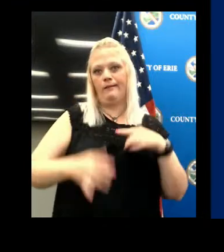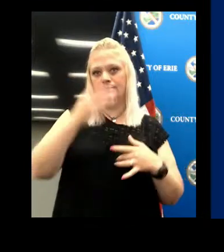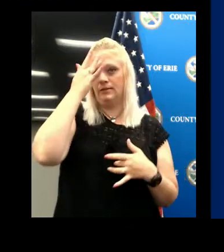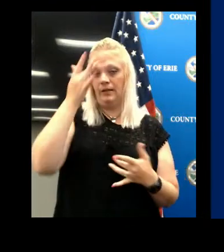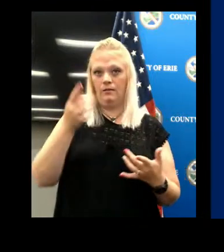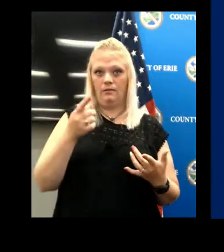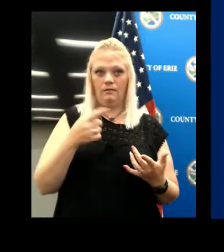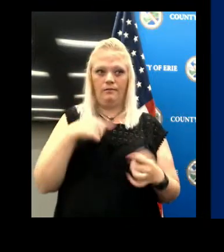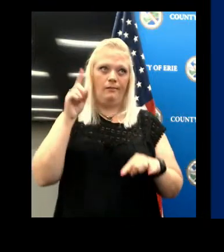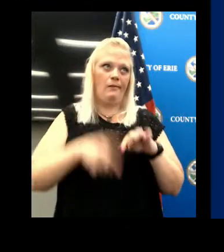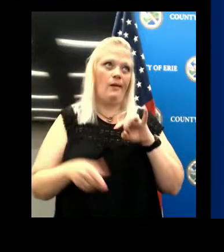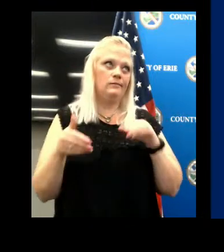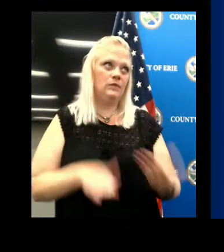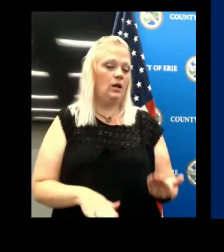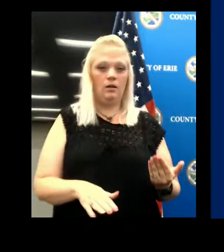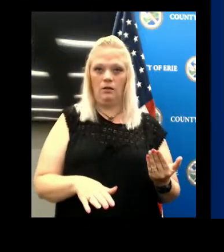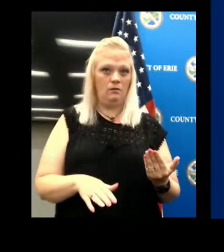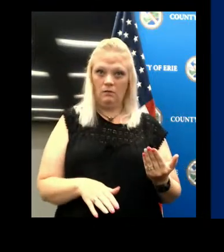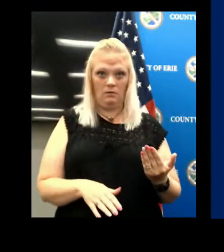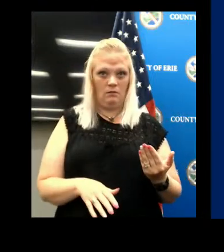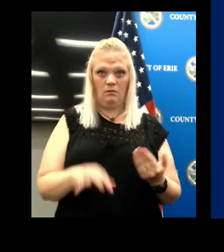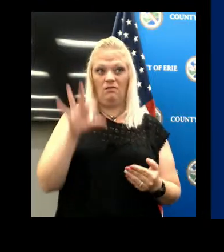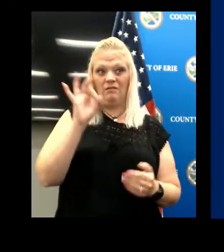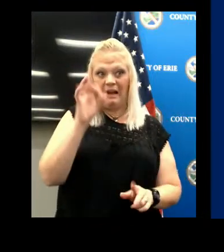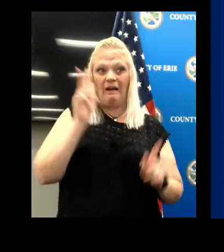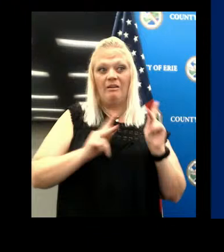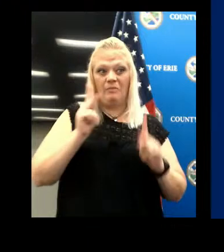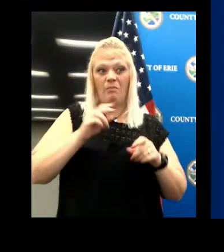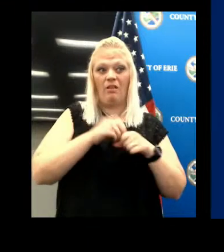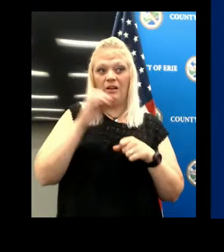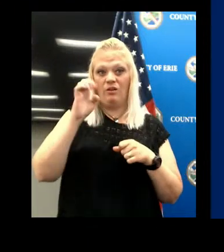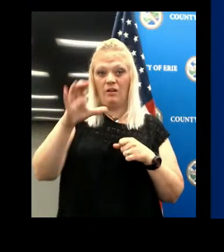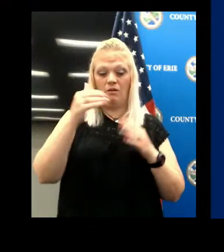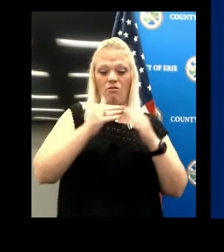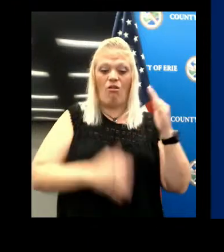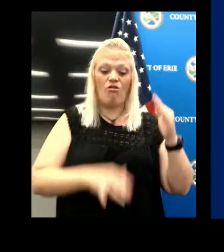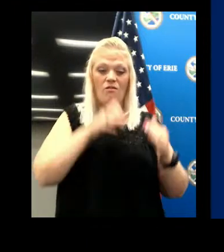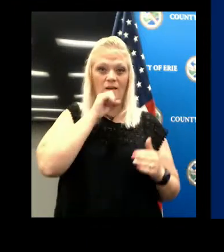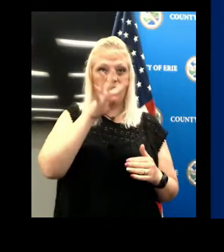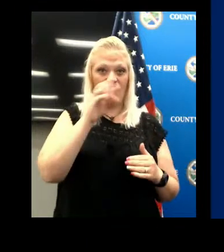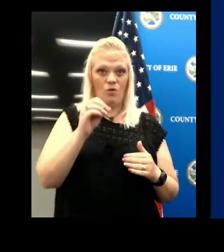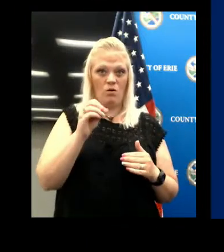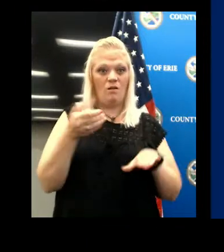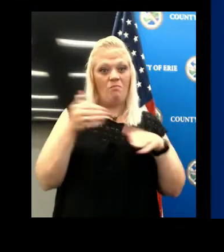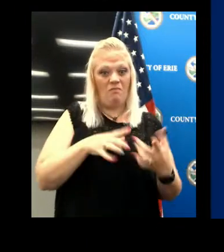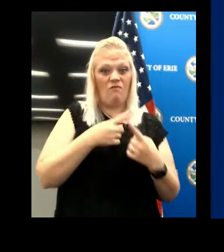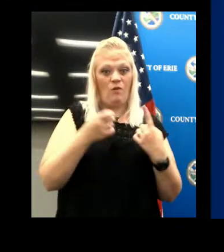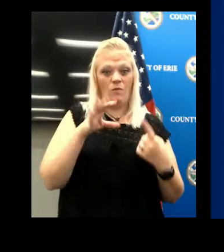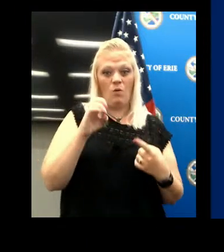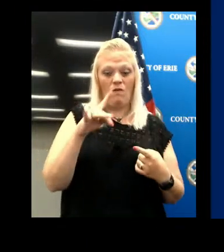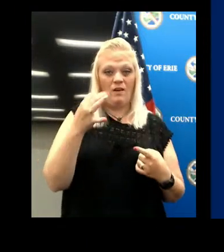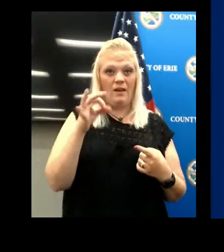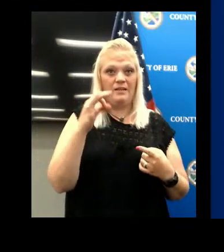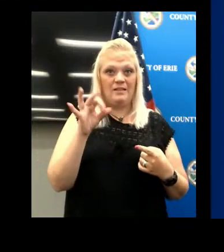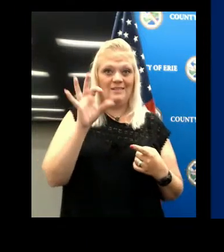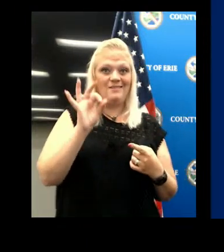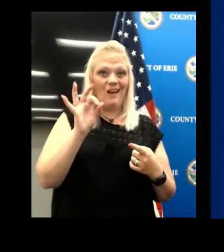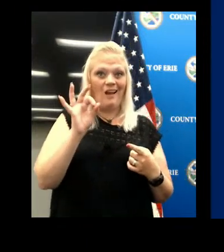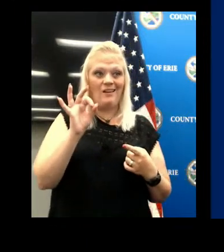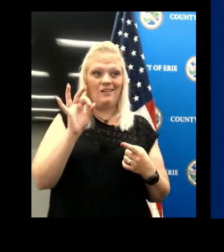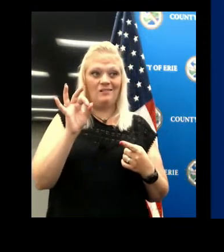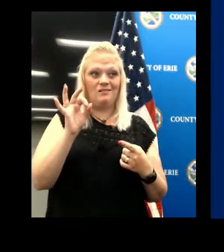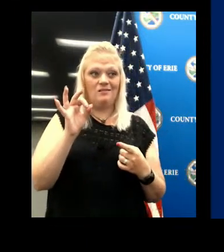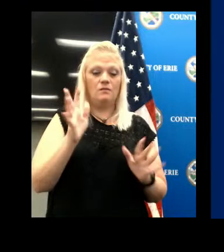doesn't mean you can't die. There are 9 individuals in Erie County under the age of 40 who died from COVID-19. There were 9 individuals